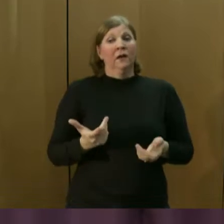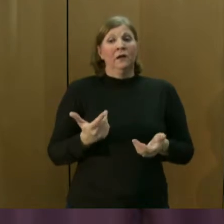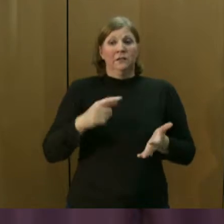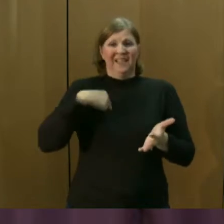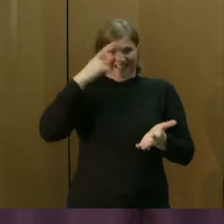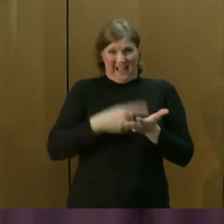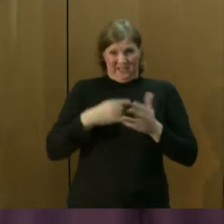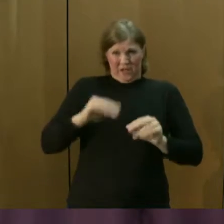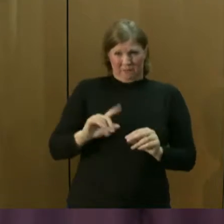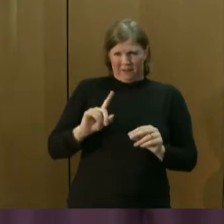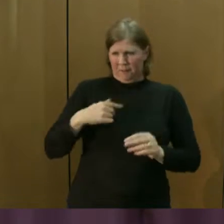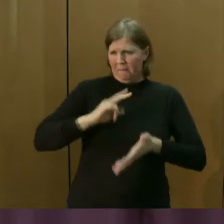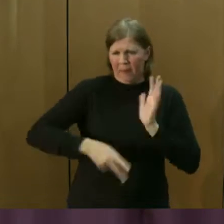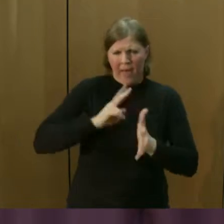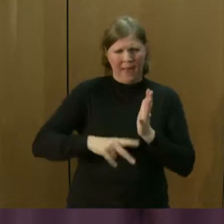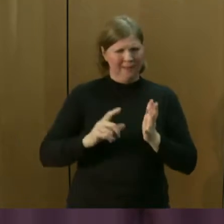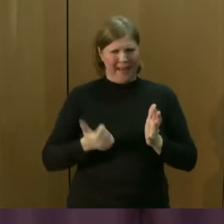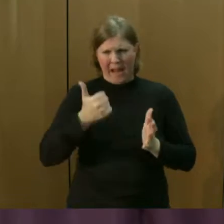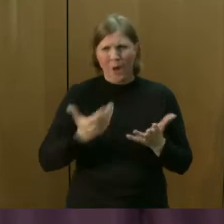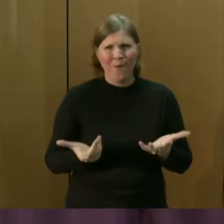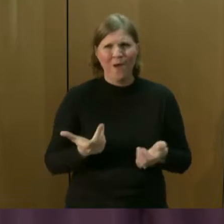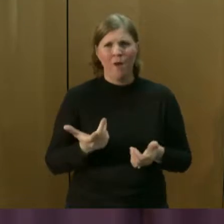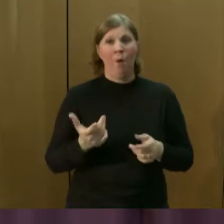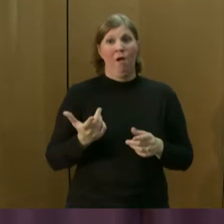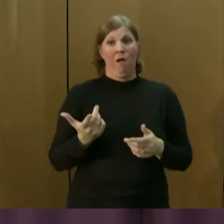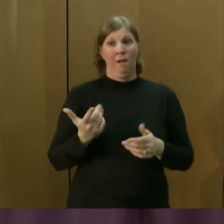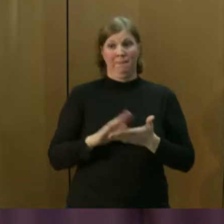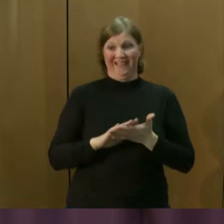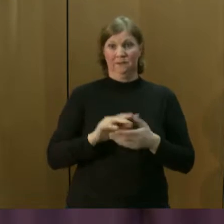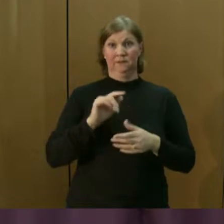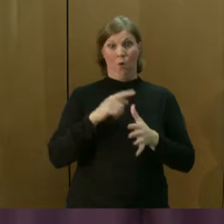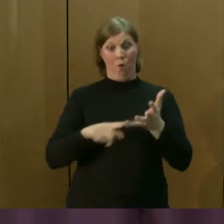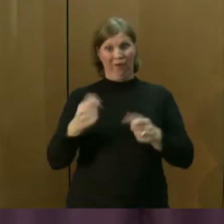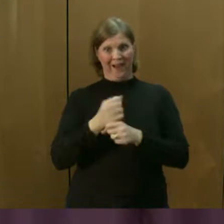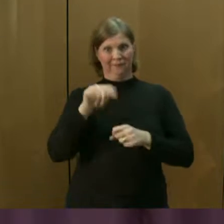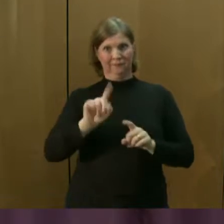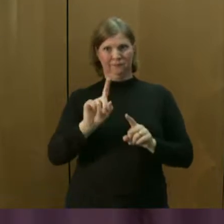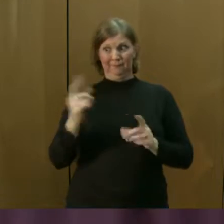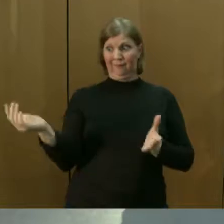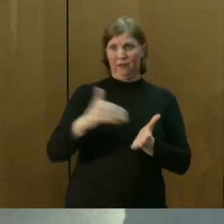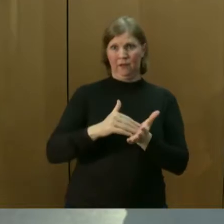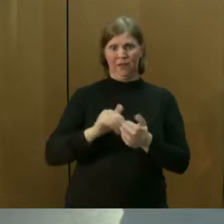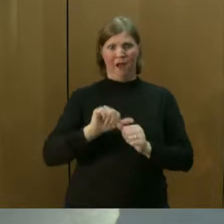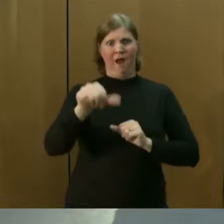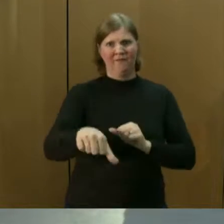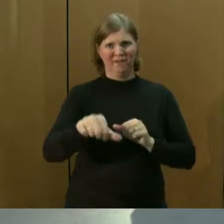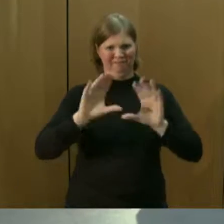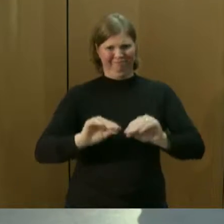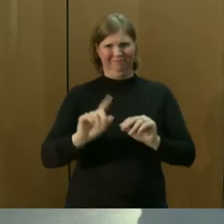do while you're here in Edinburgh during August, and then afterwards, when you're going away.